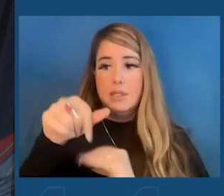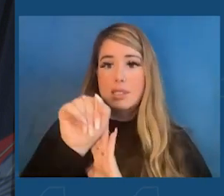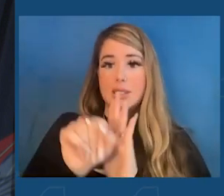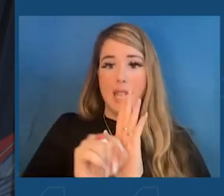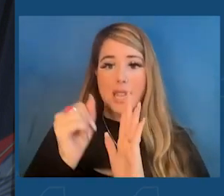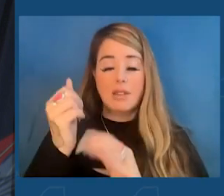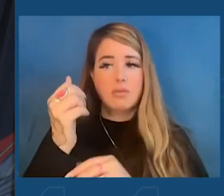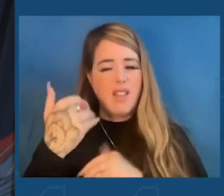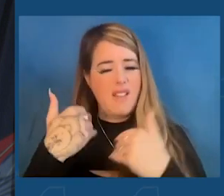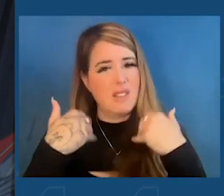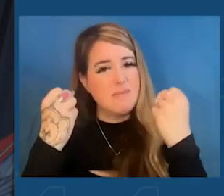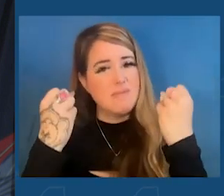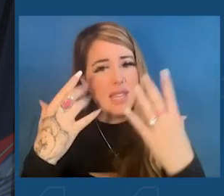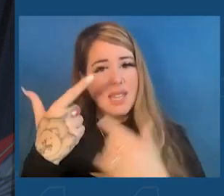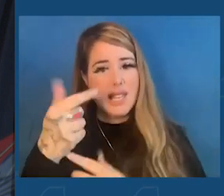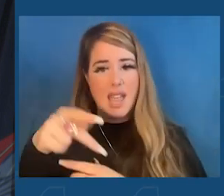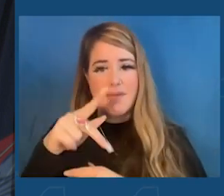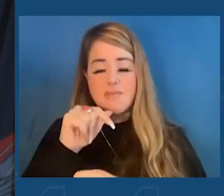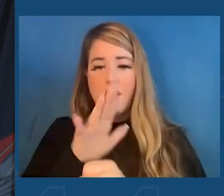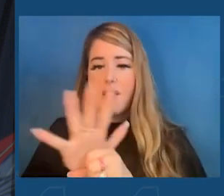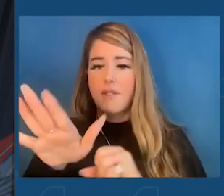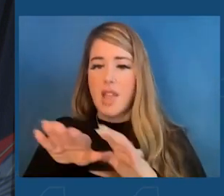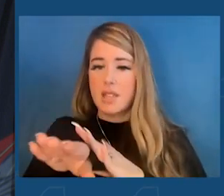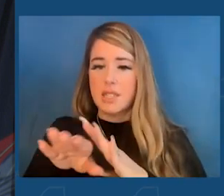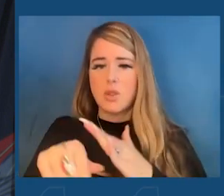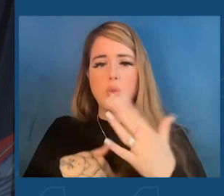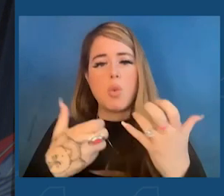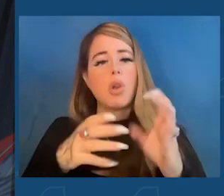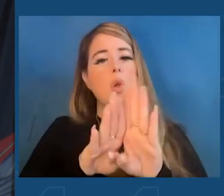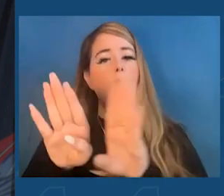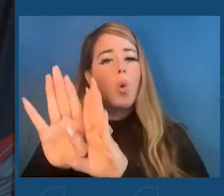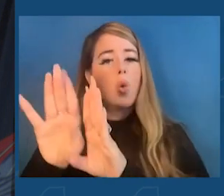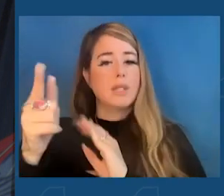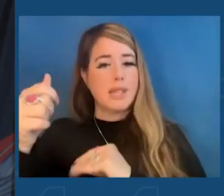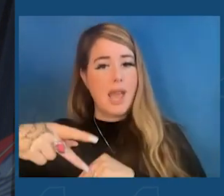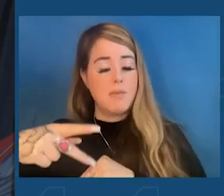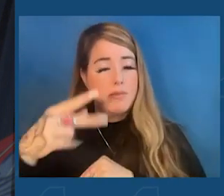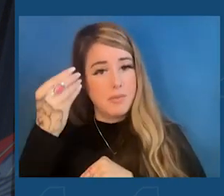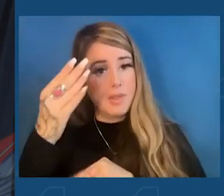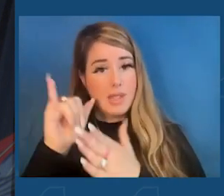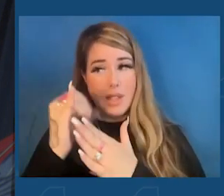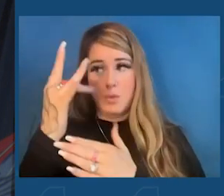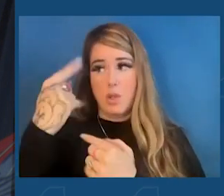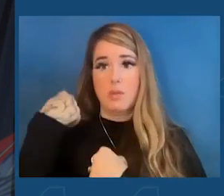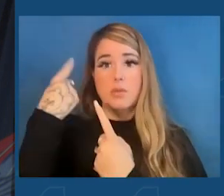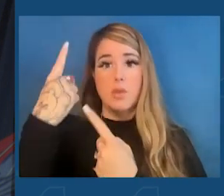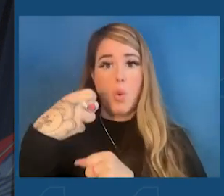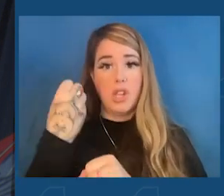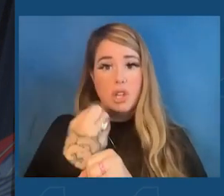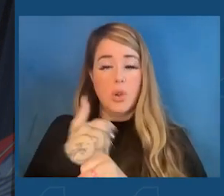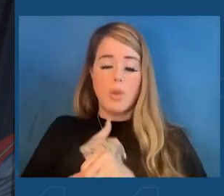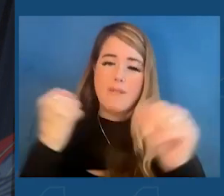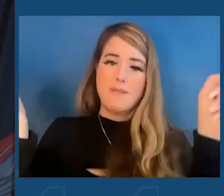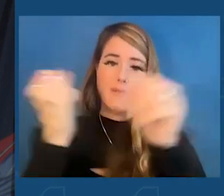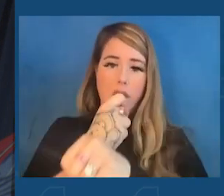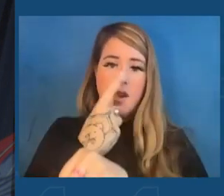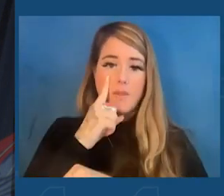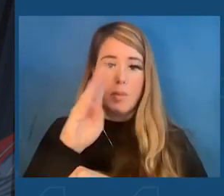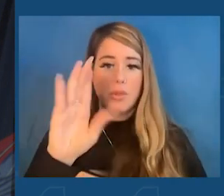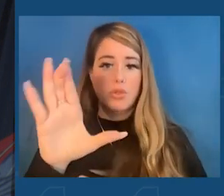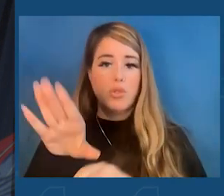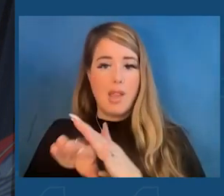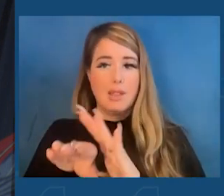lot of gaps to access, and we were willing to work to close them. And this is why, over the past year, we have been fighting for the Birth Control Access